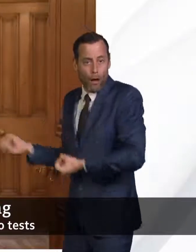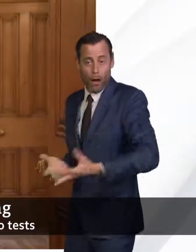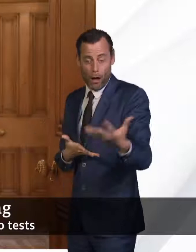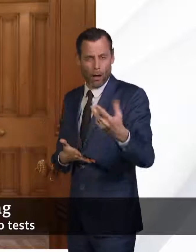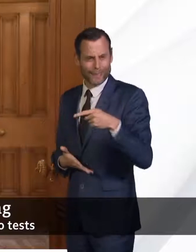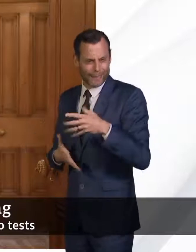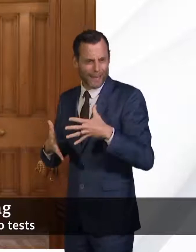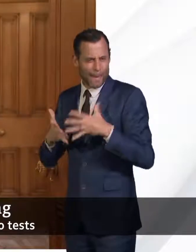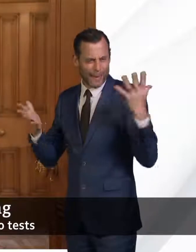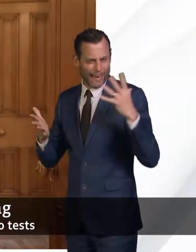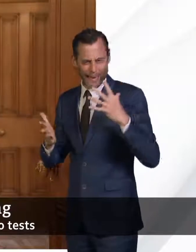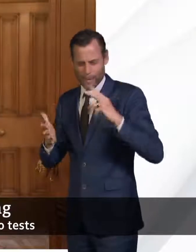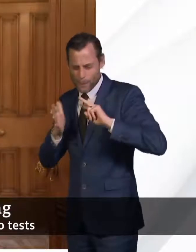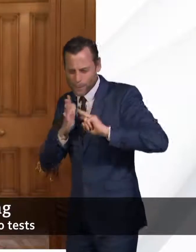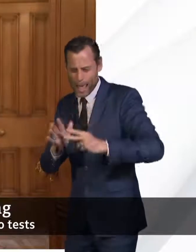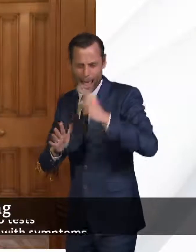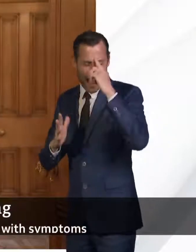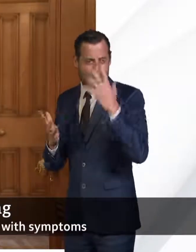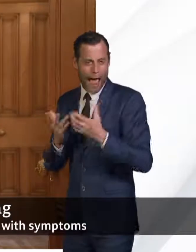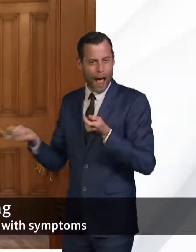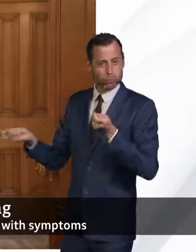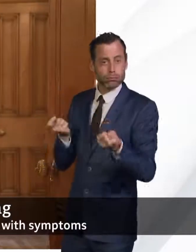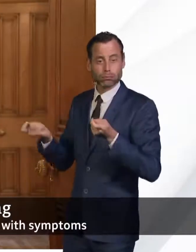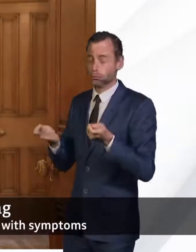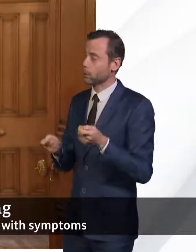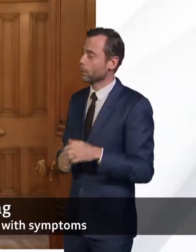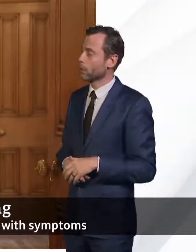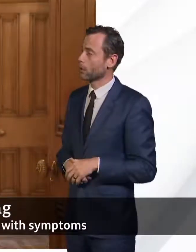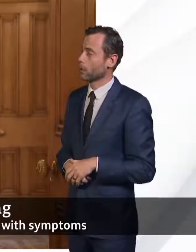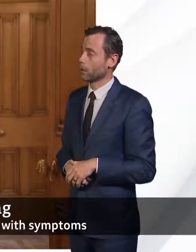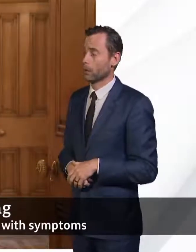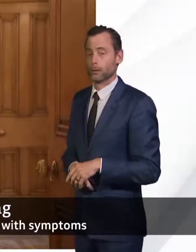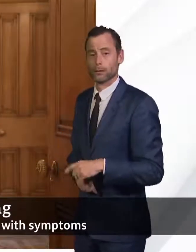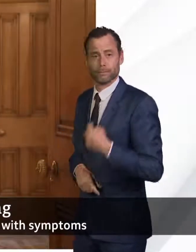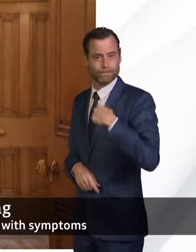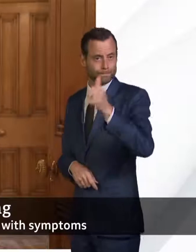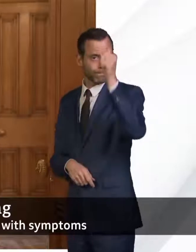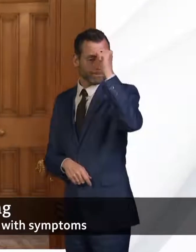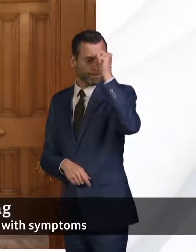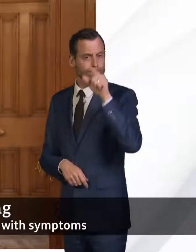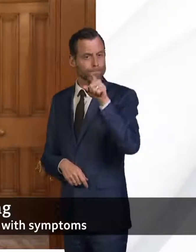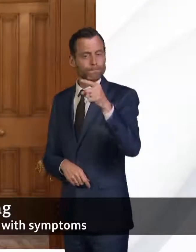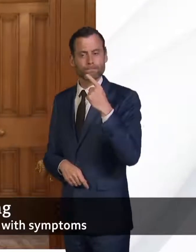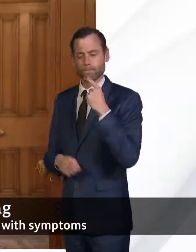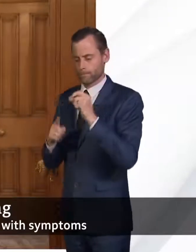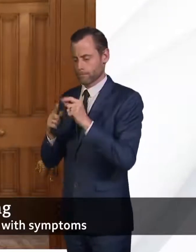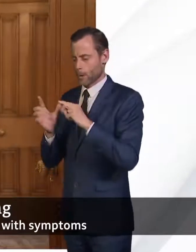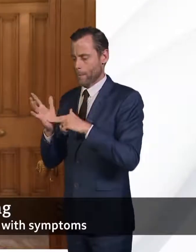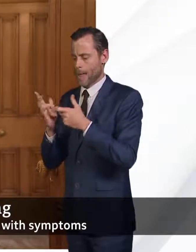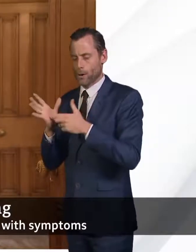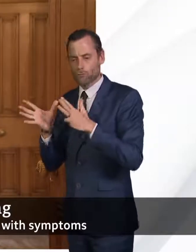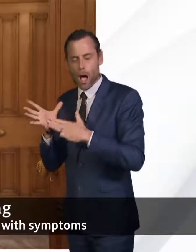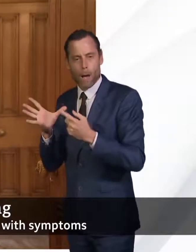to do it. I saw two of the things that you referred to. I'm not sure that they were a fair and